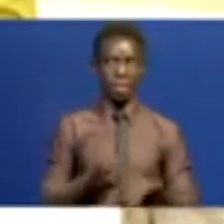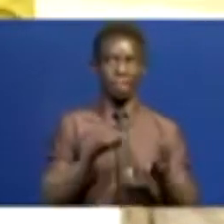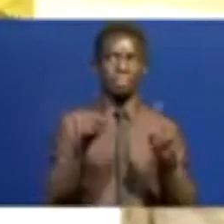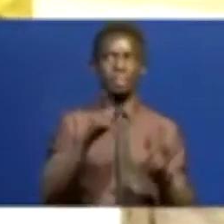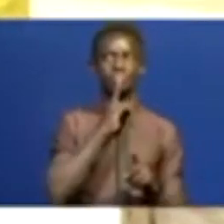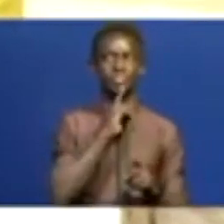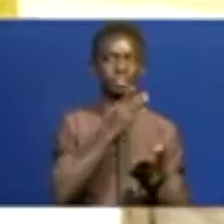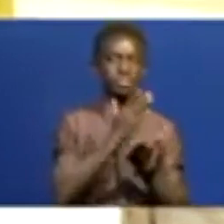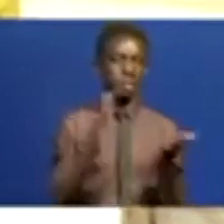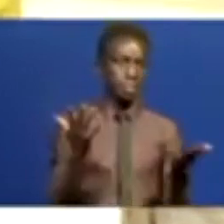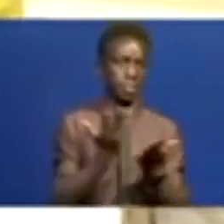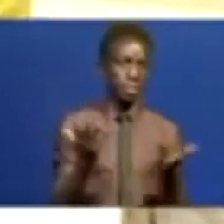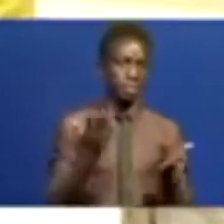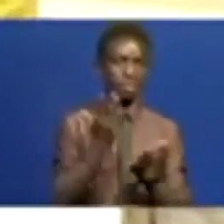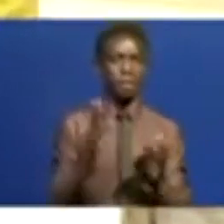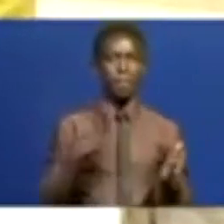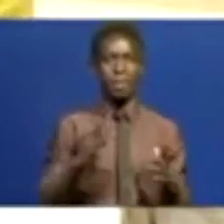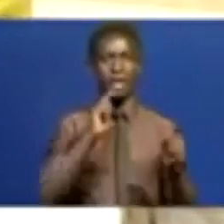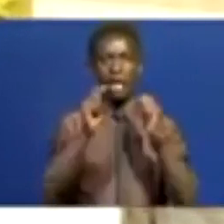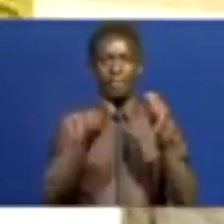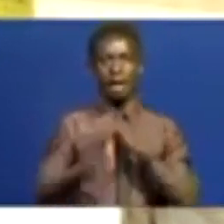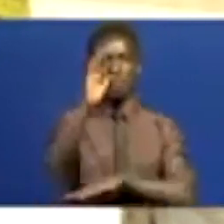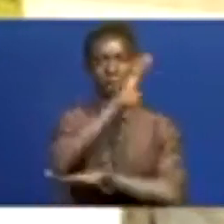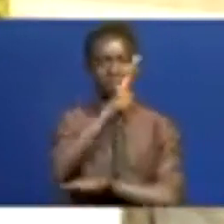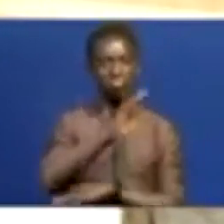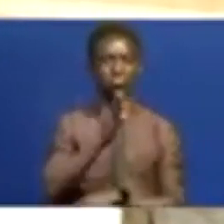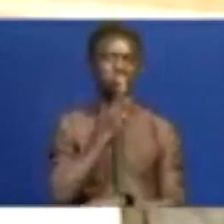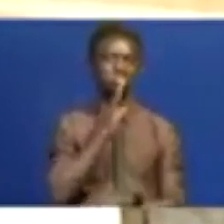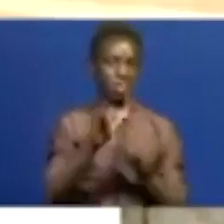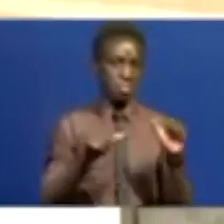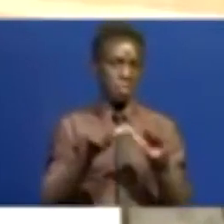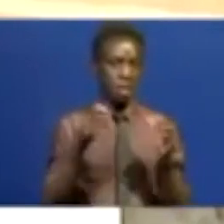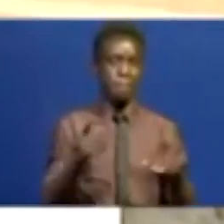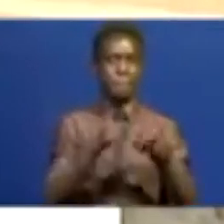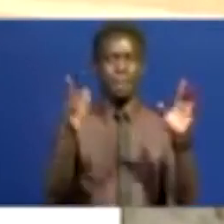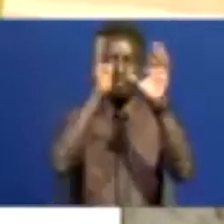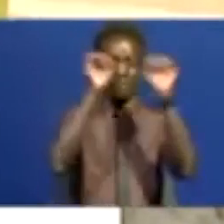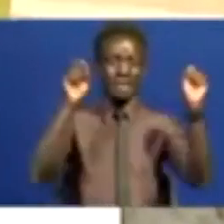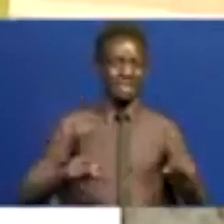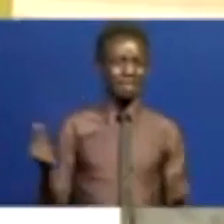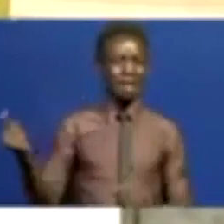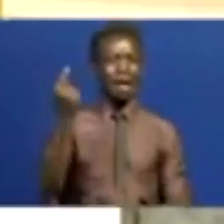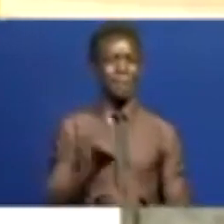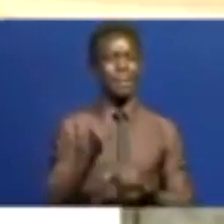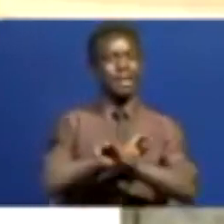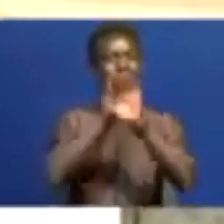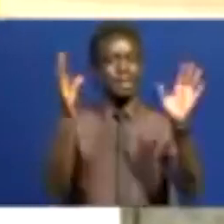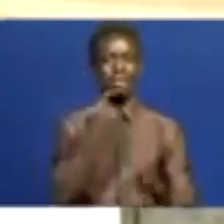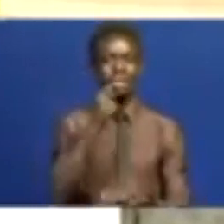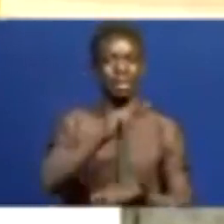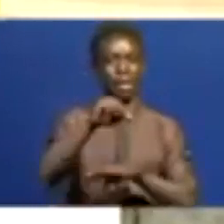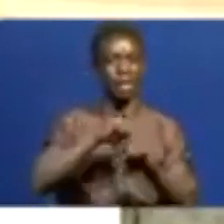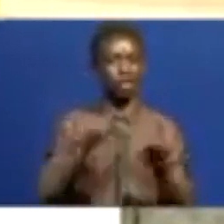the people we have interviewed this afternoon have spoken about, the president needs to come out clearly and honestly to tell the nation, where are